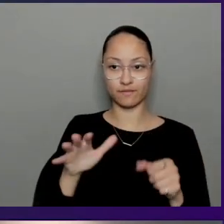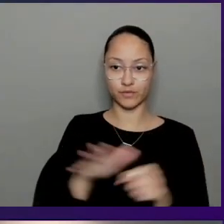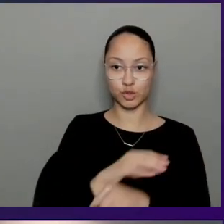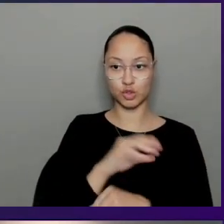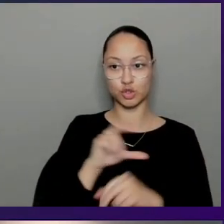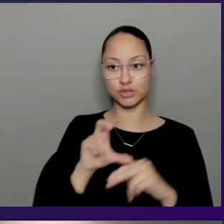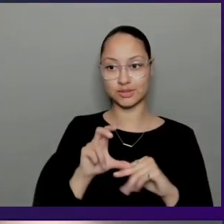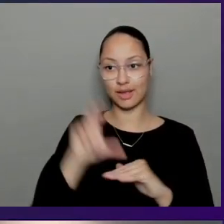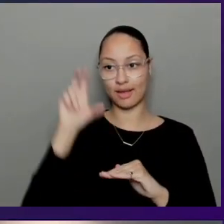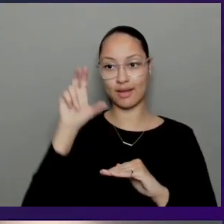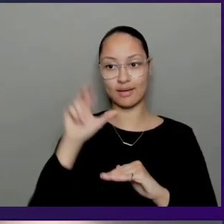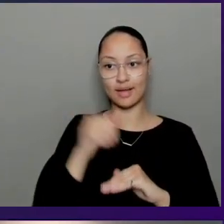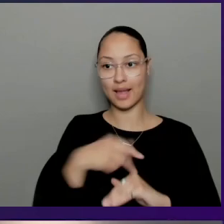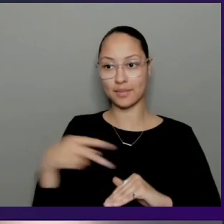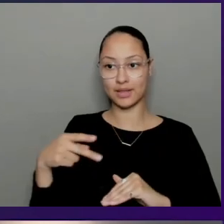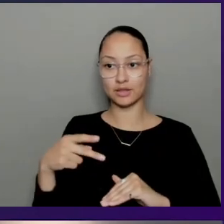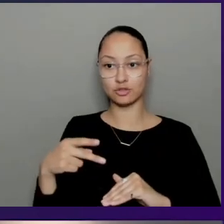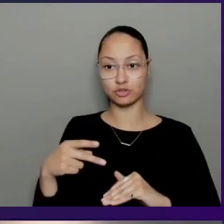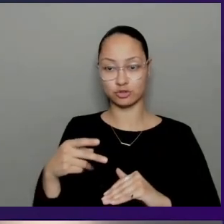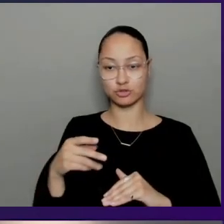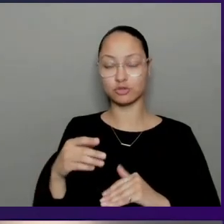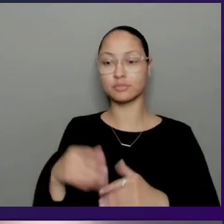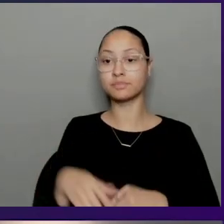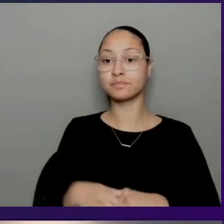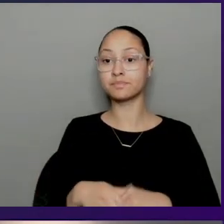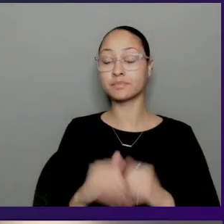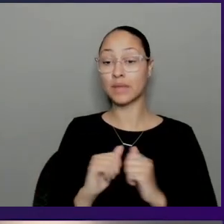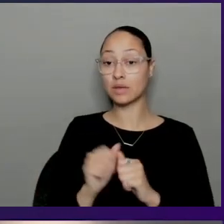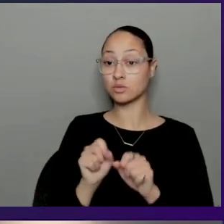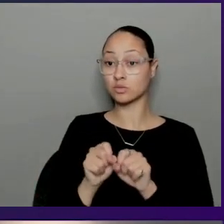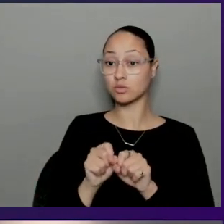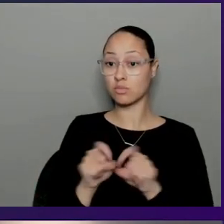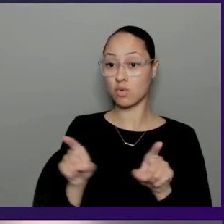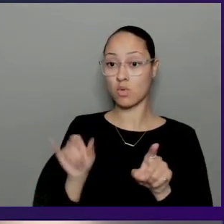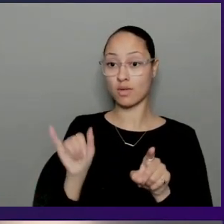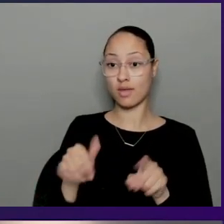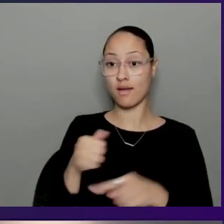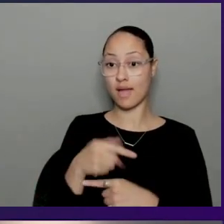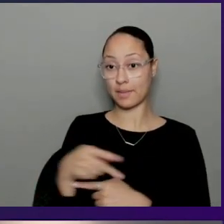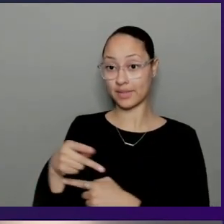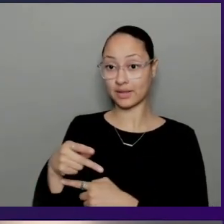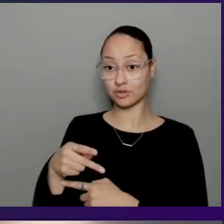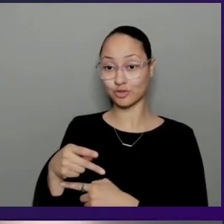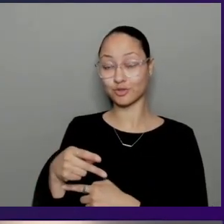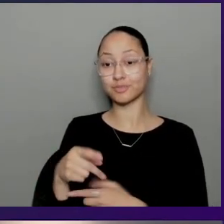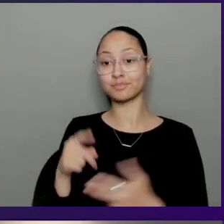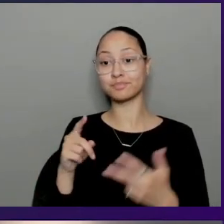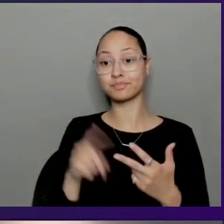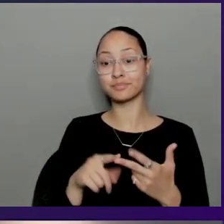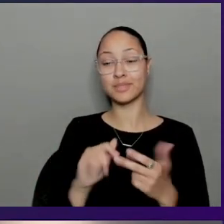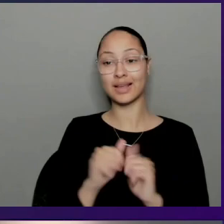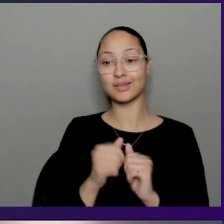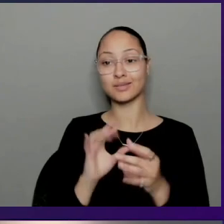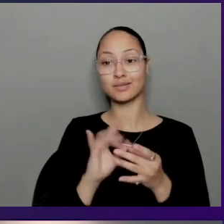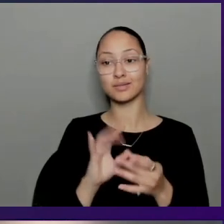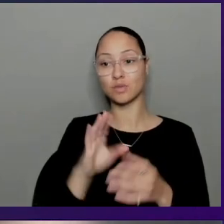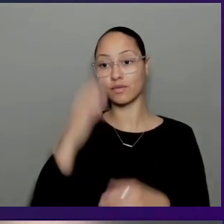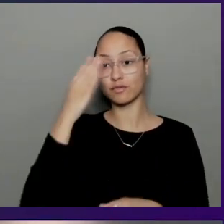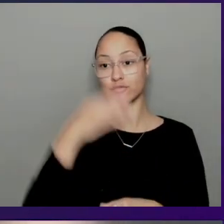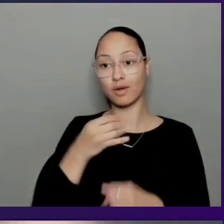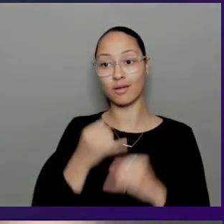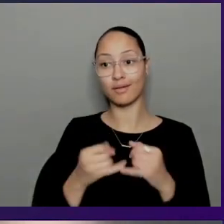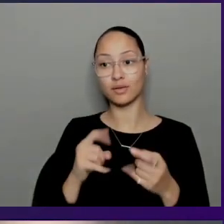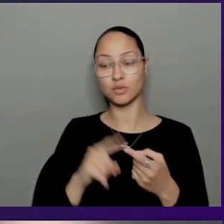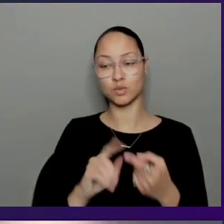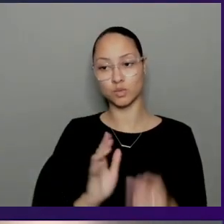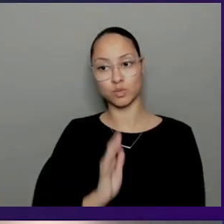powered by AWS, how to deploy that serverless application, and how to connect your front end to a sophisticated